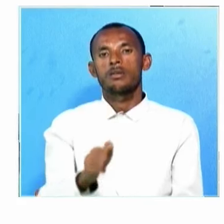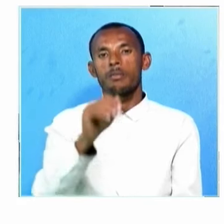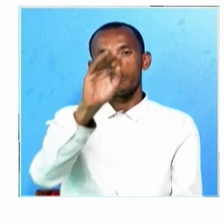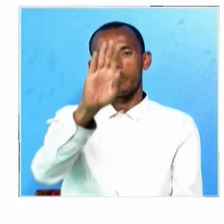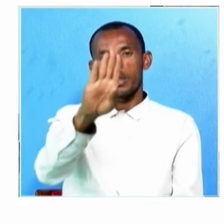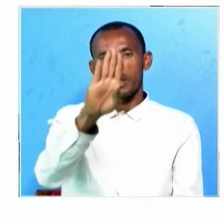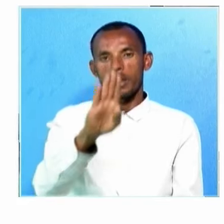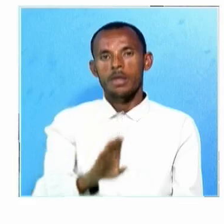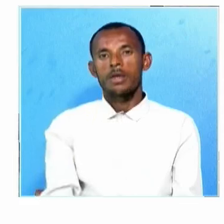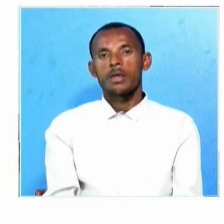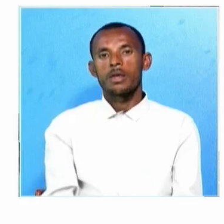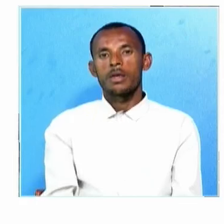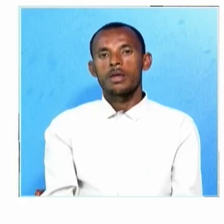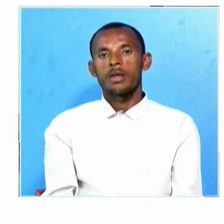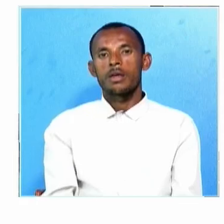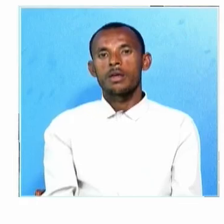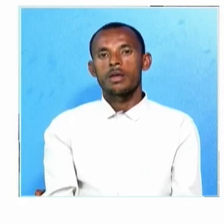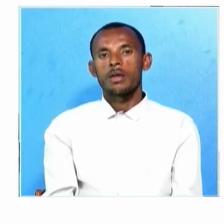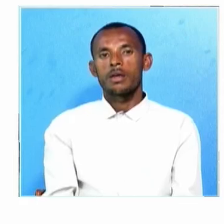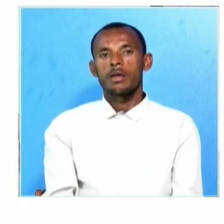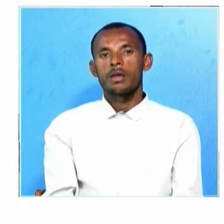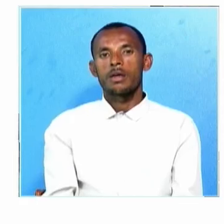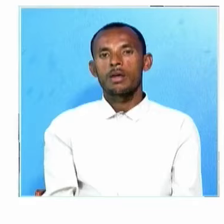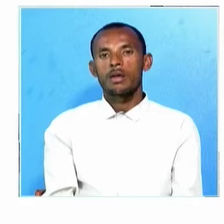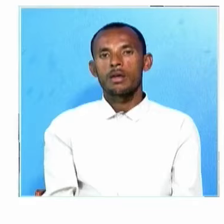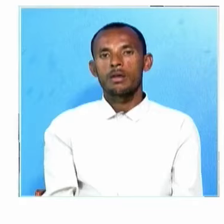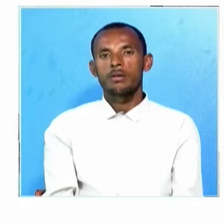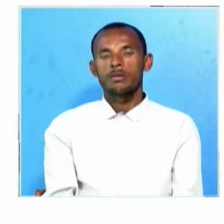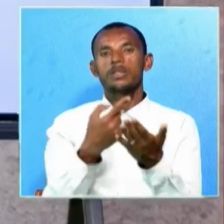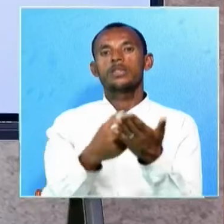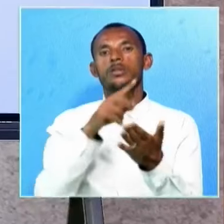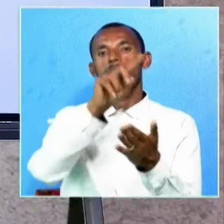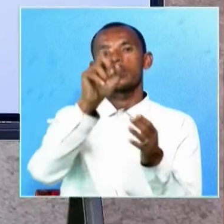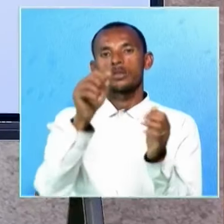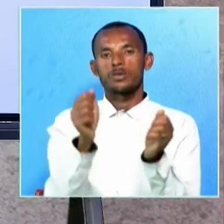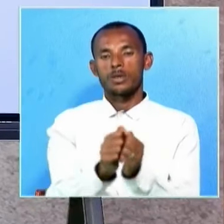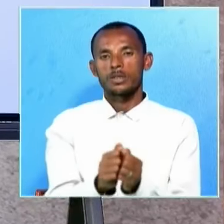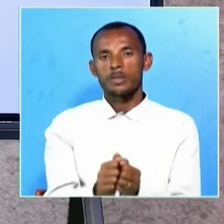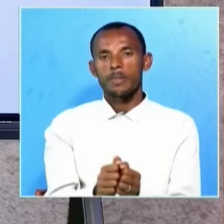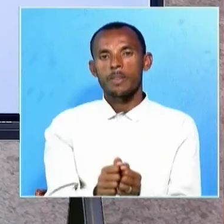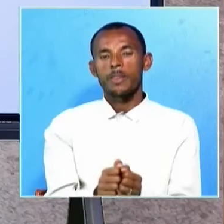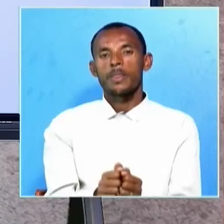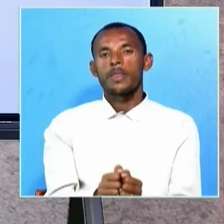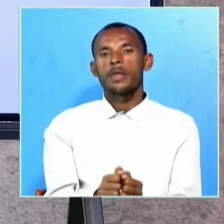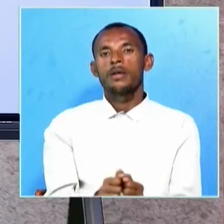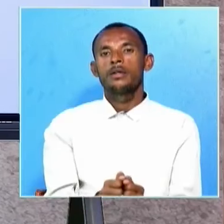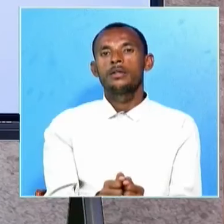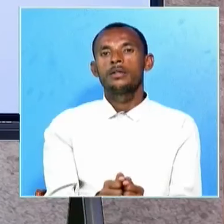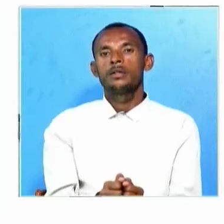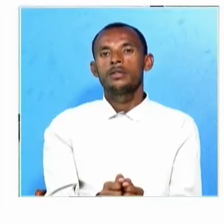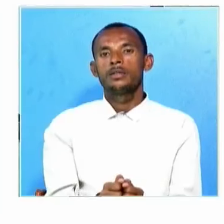B. Now let's see this question together. So